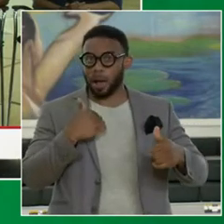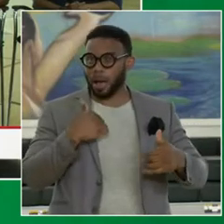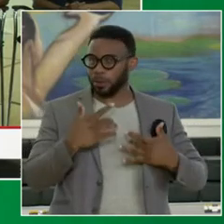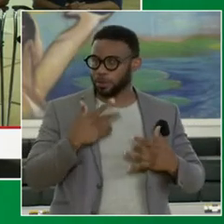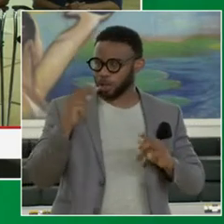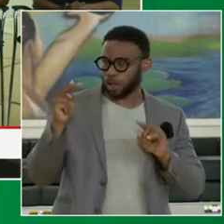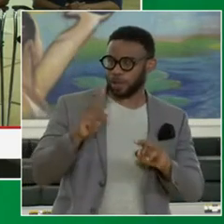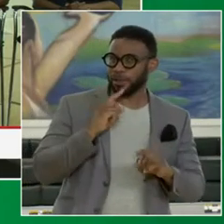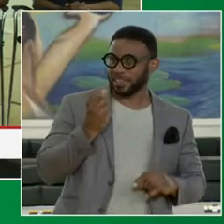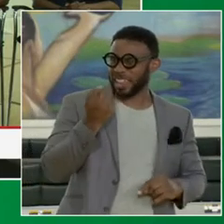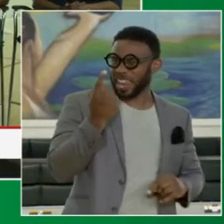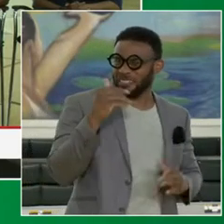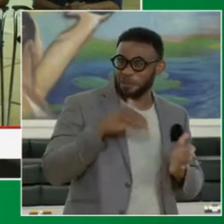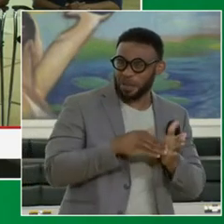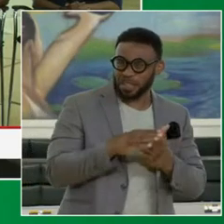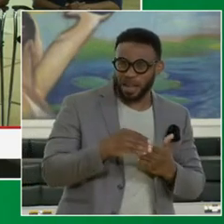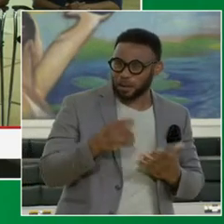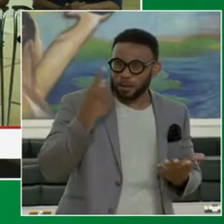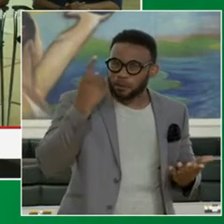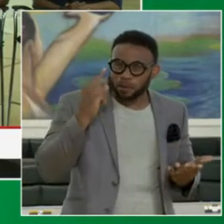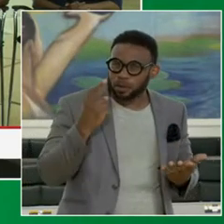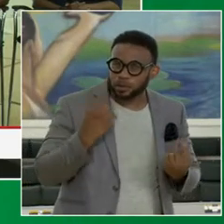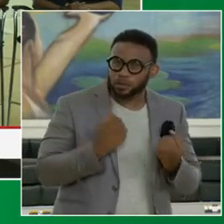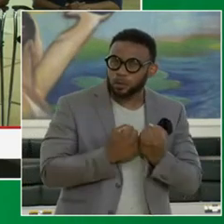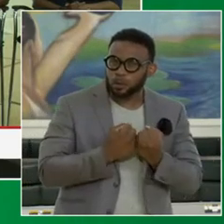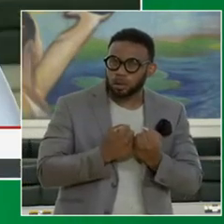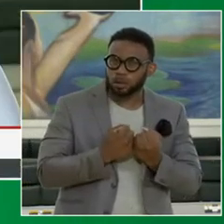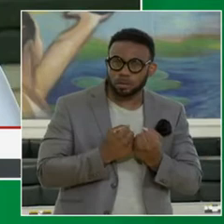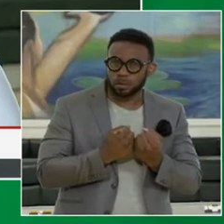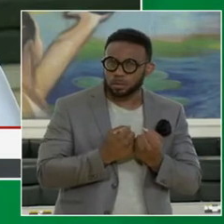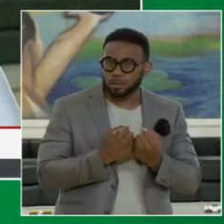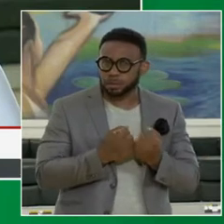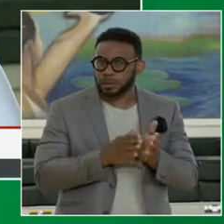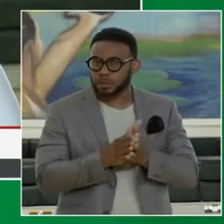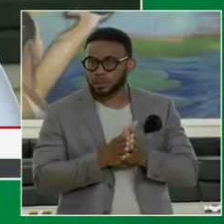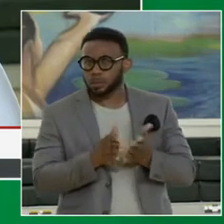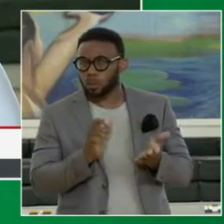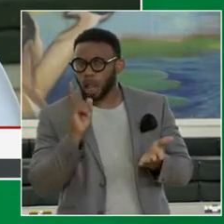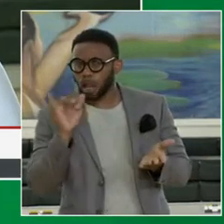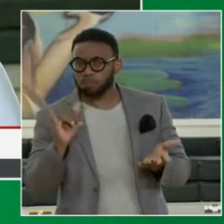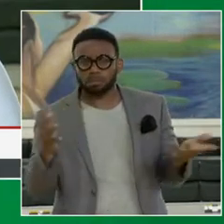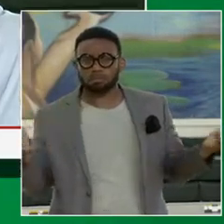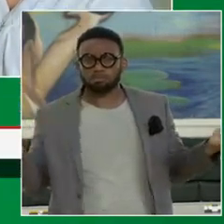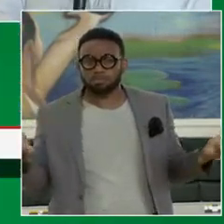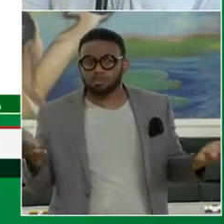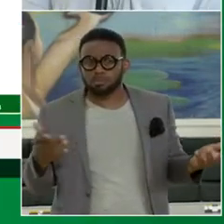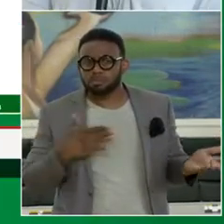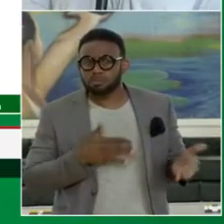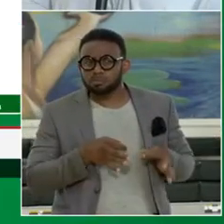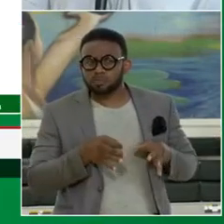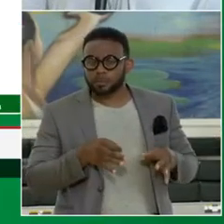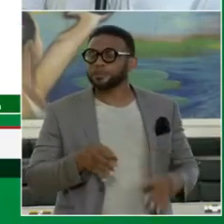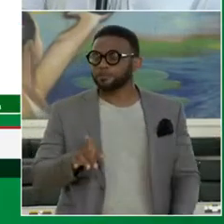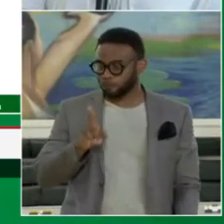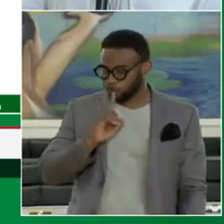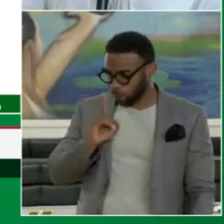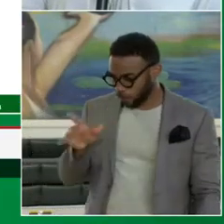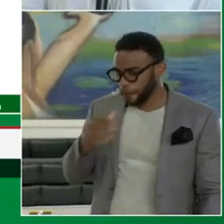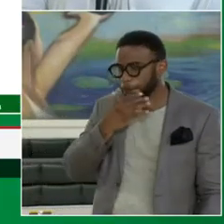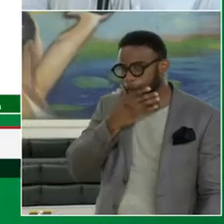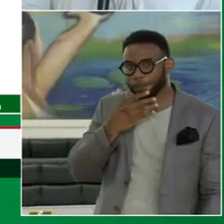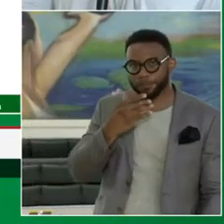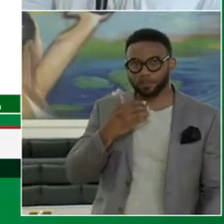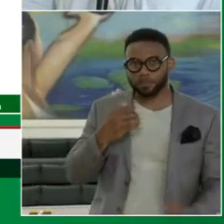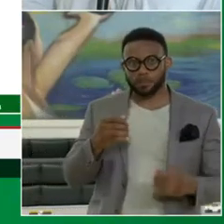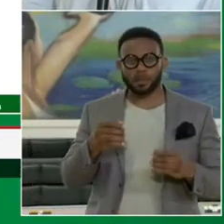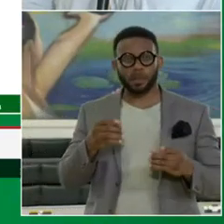excited about was the $11 million to support returning citizens. What does that look like? How does that help? Sure, and Director